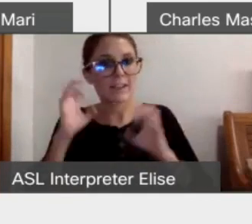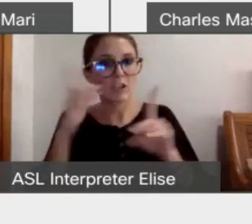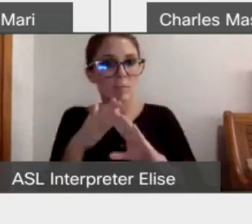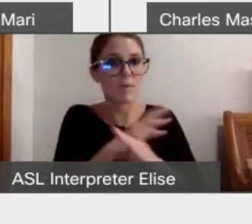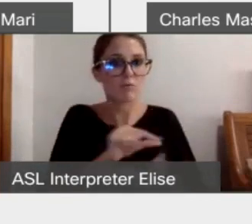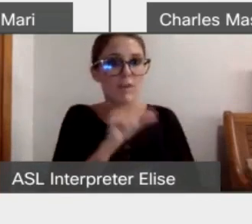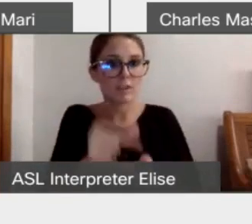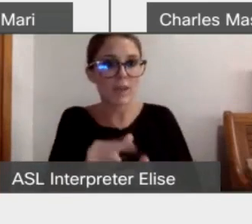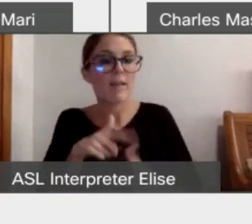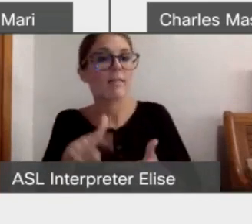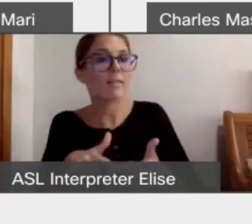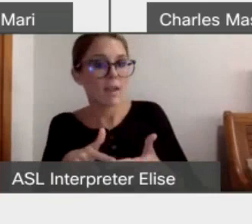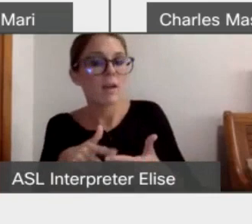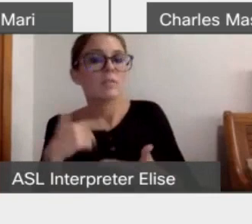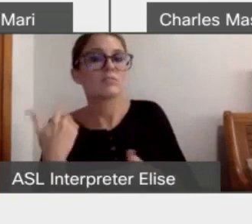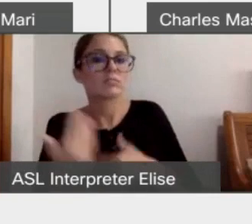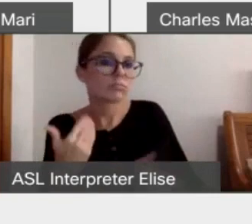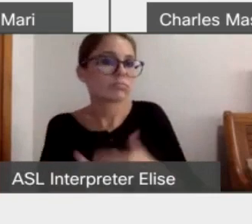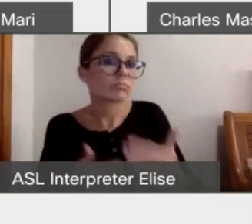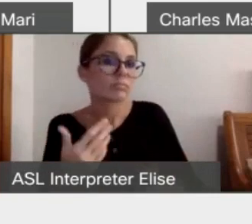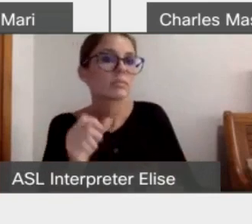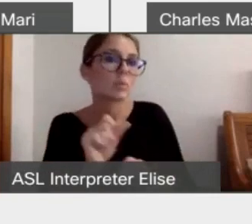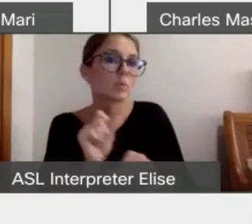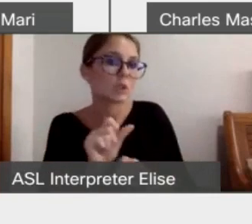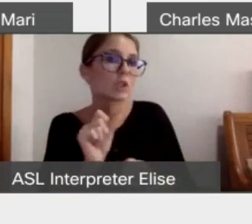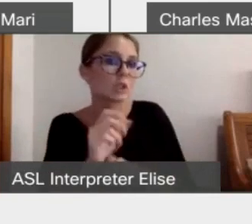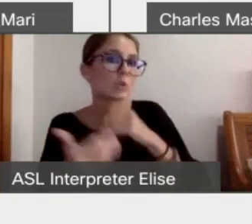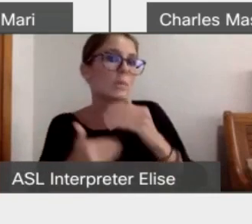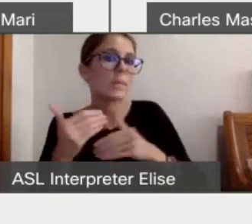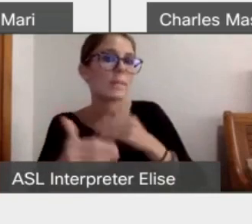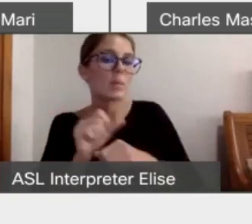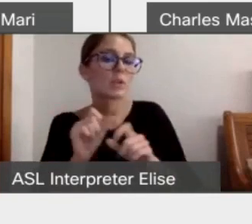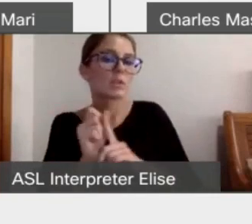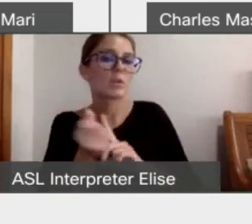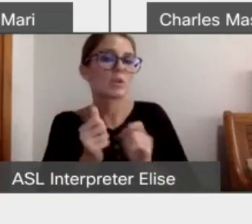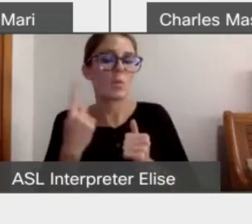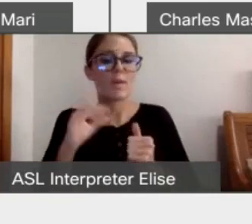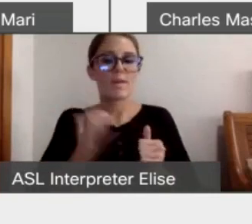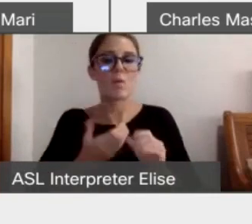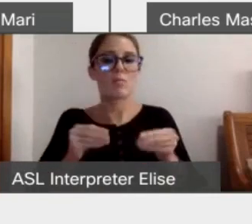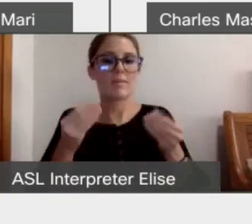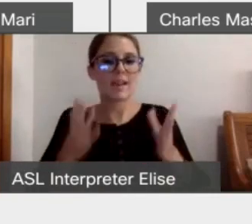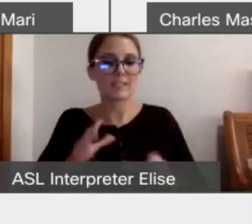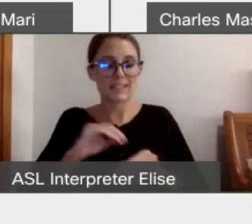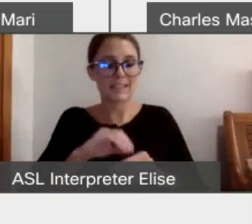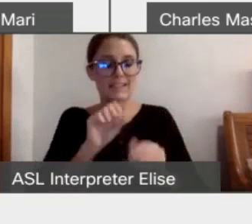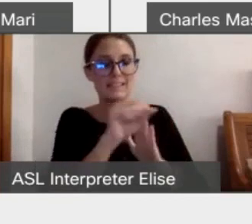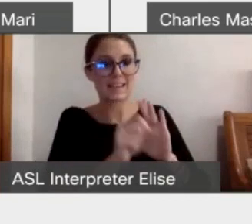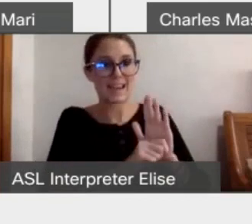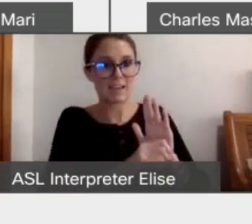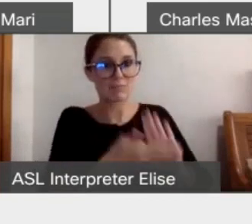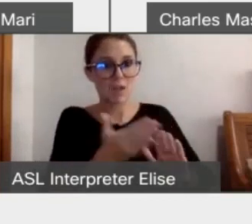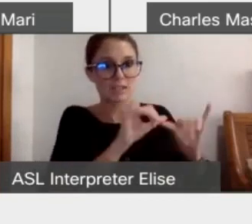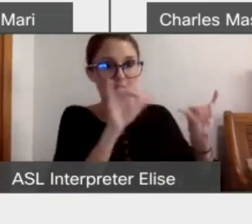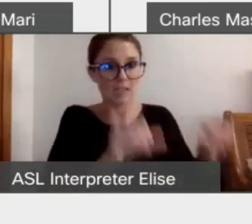then work their way into an employment situation with one of our providers or in our state-operated system. And same with